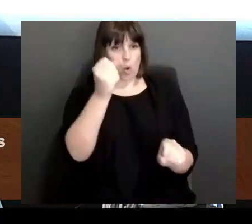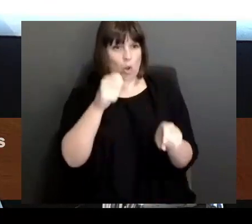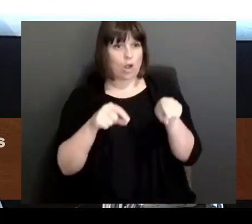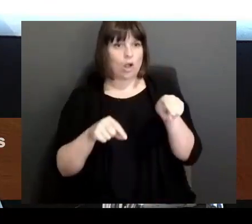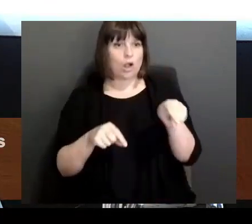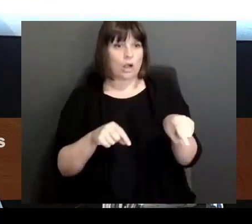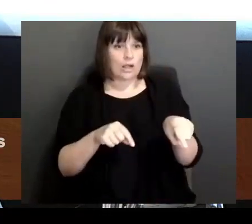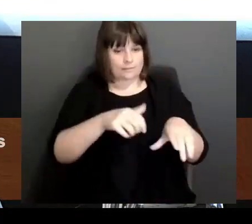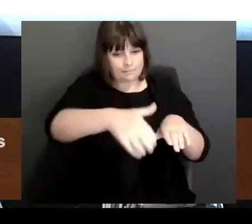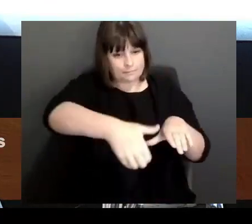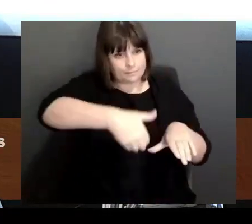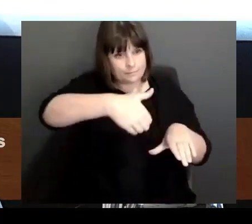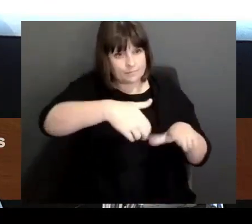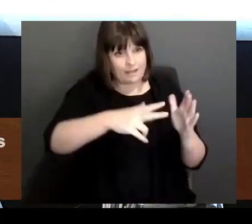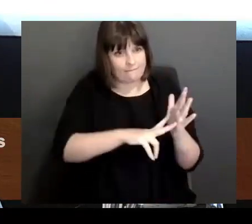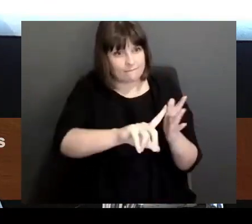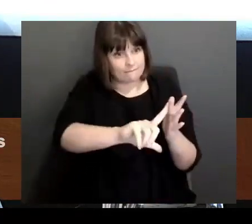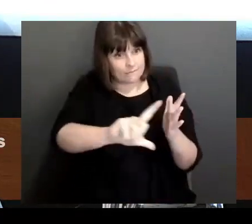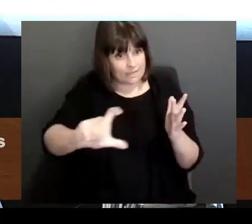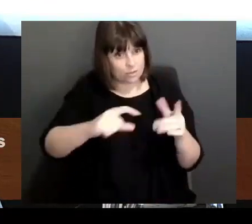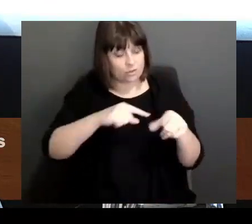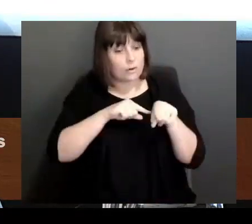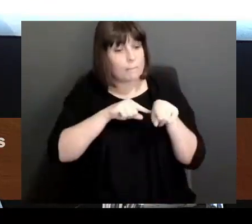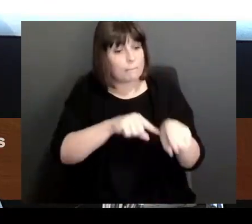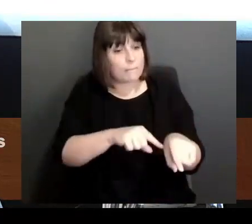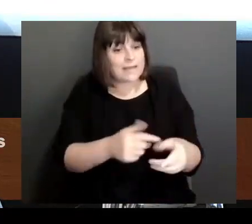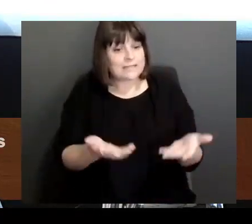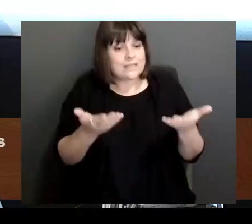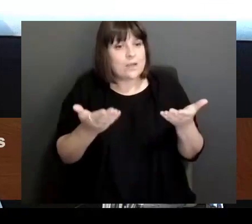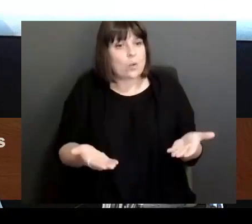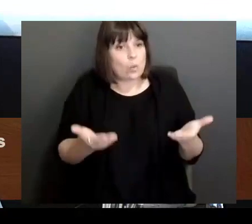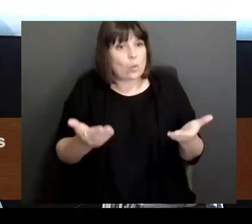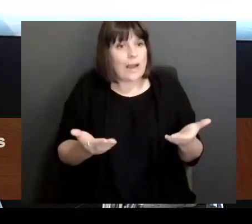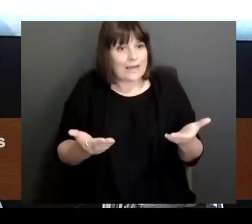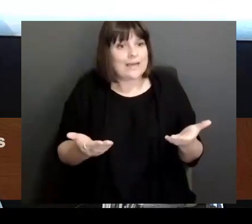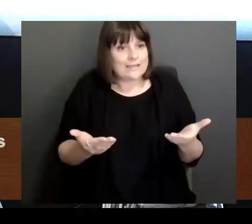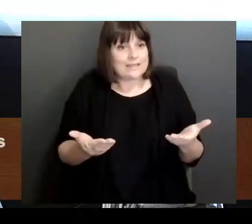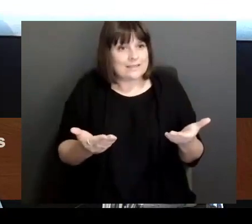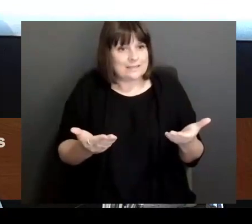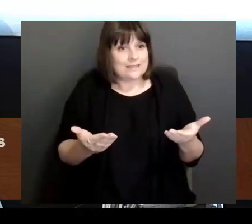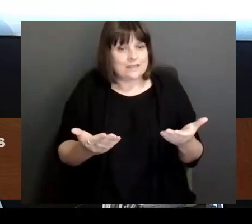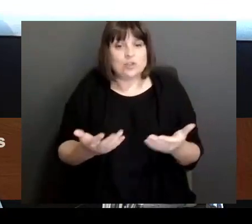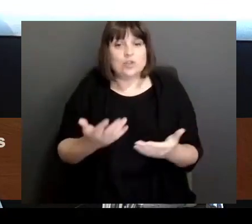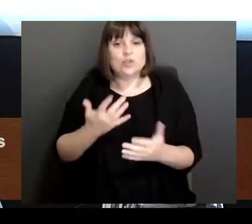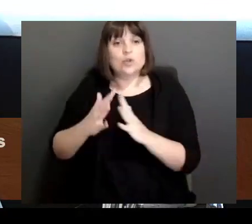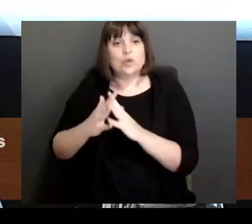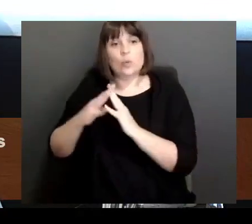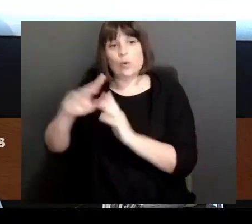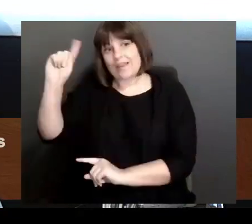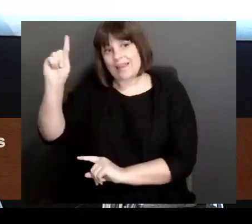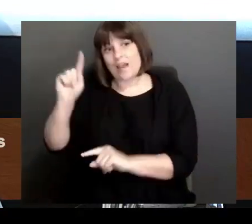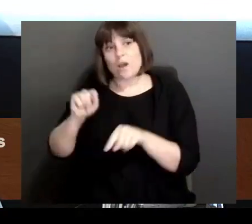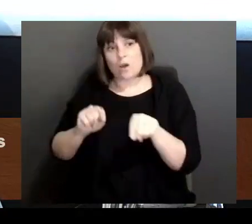extracted in Victoria based on weight to the current spot price of gold is